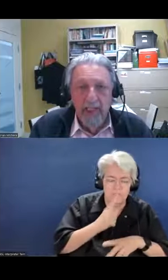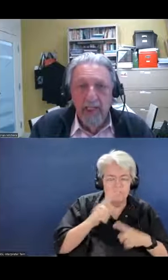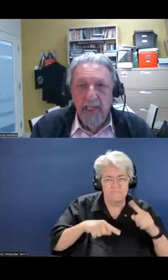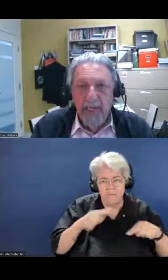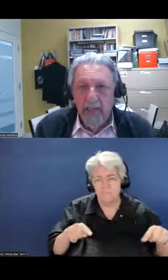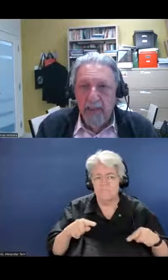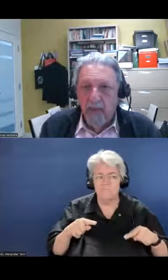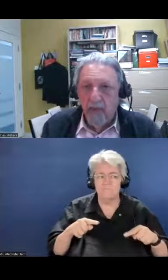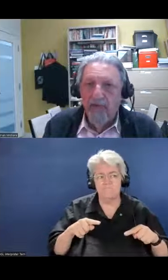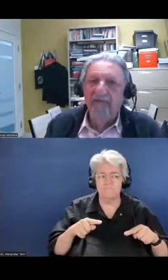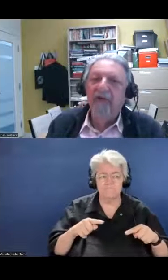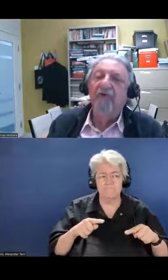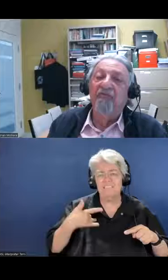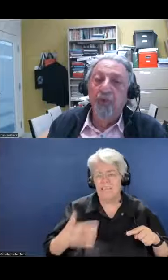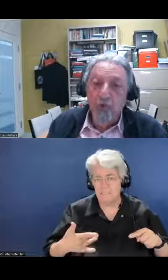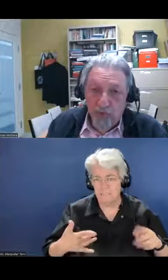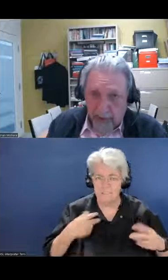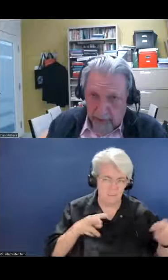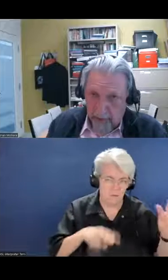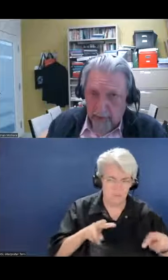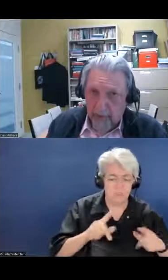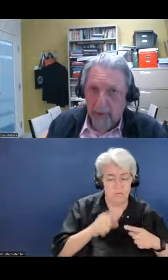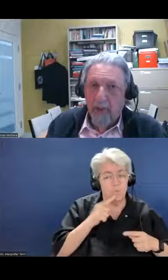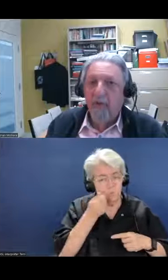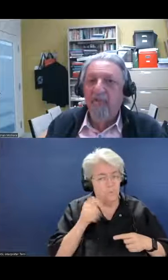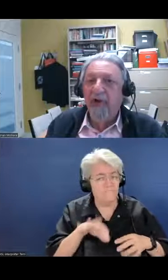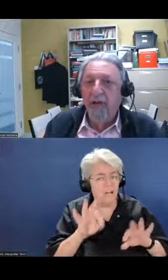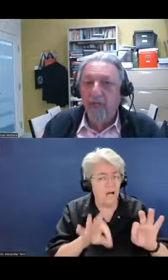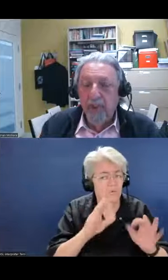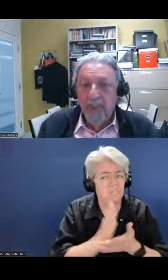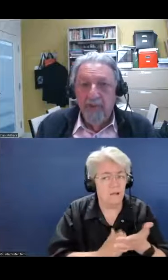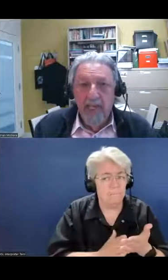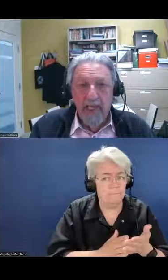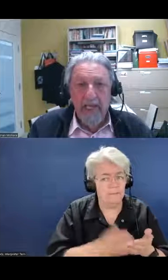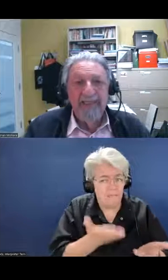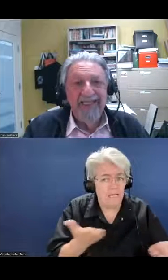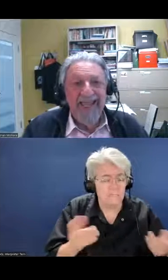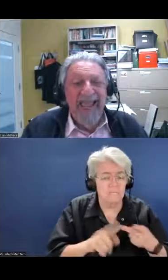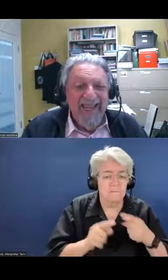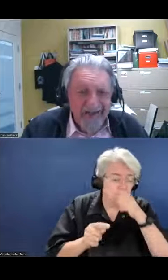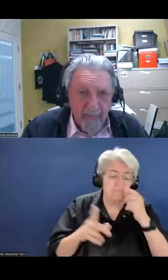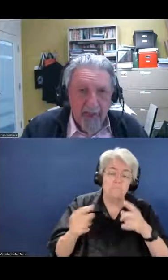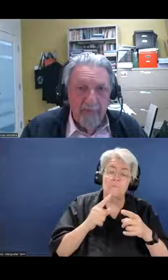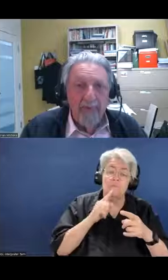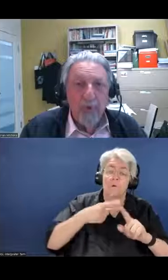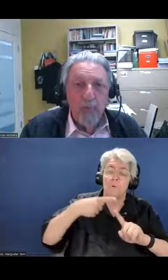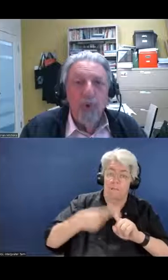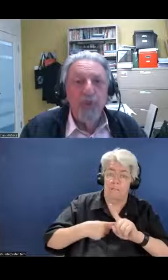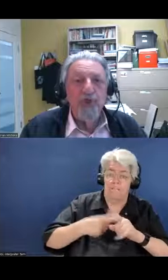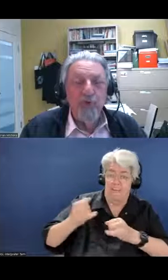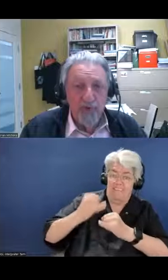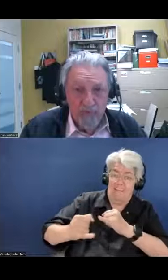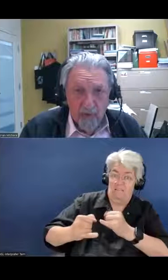at, and we found a few things. We found that at the end of the month, people